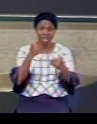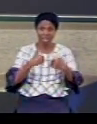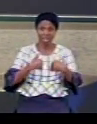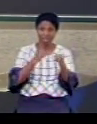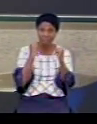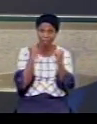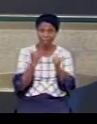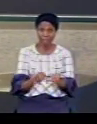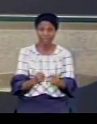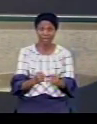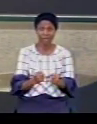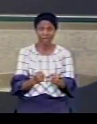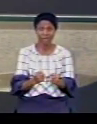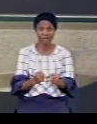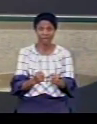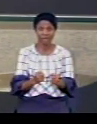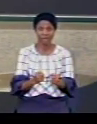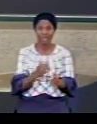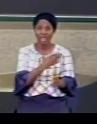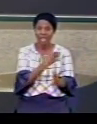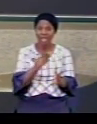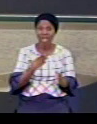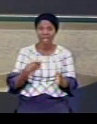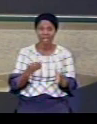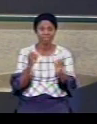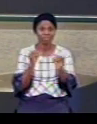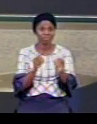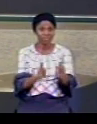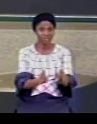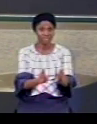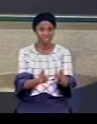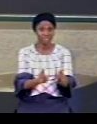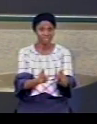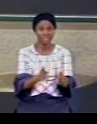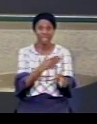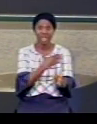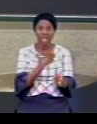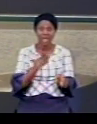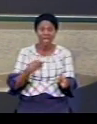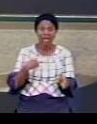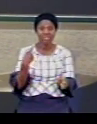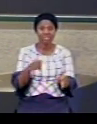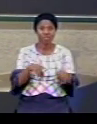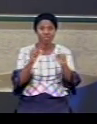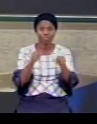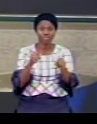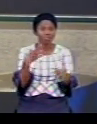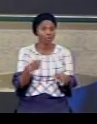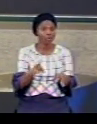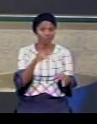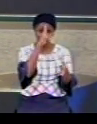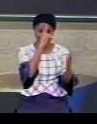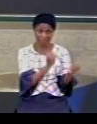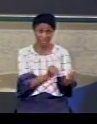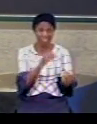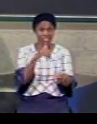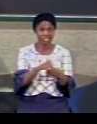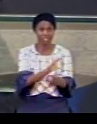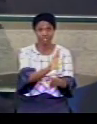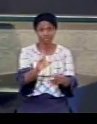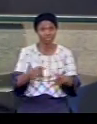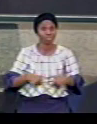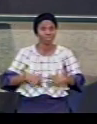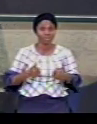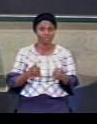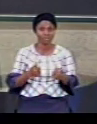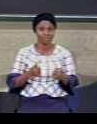power and privilege and the possibilities of faith in your life,